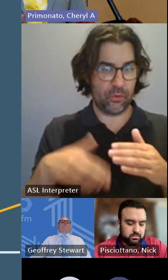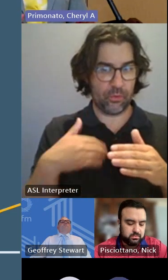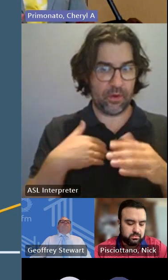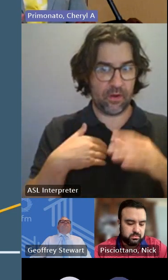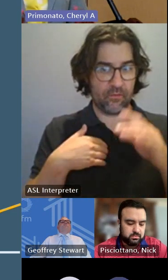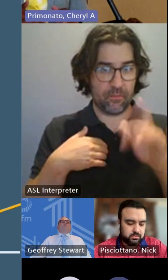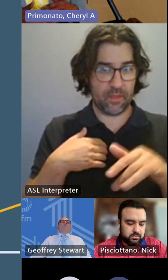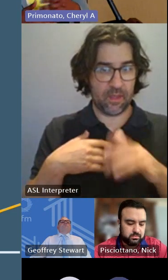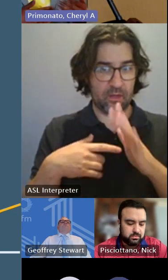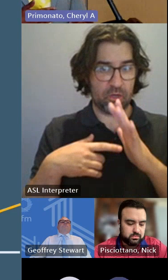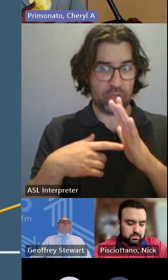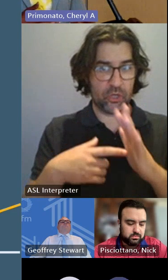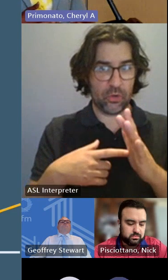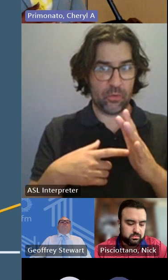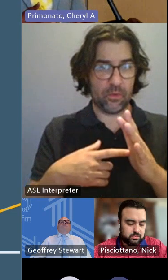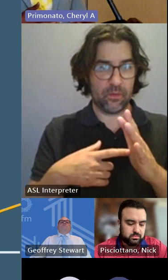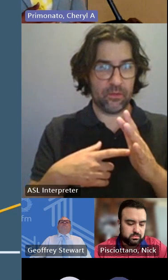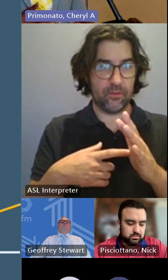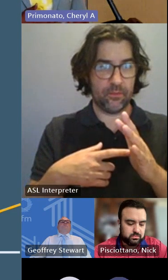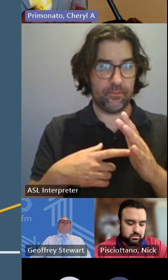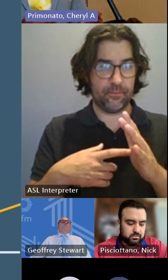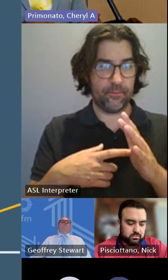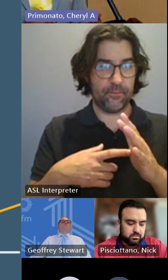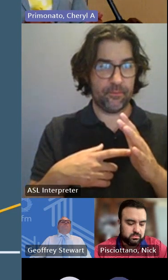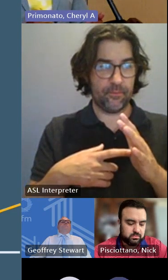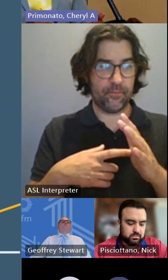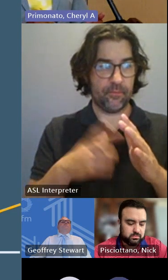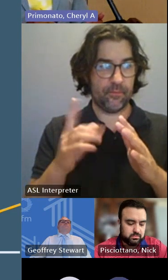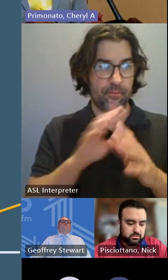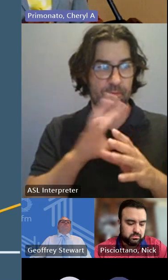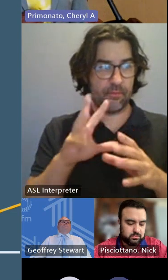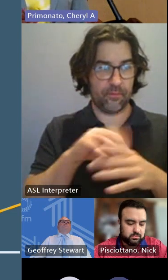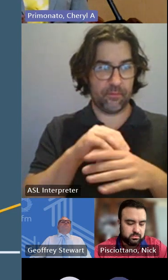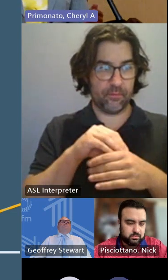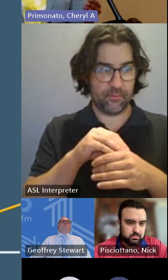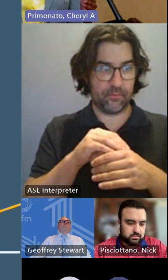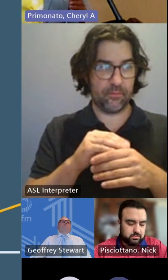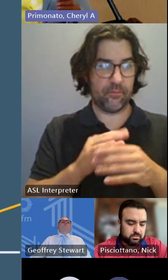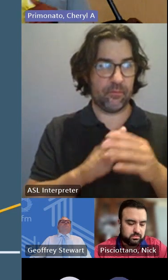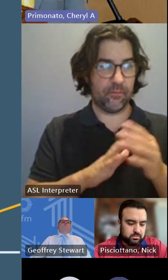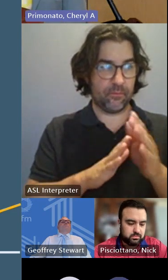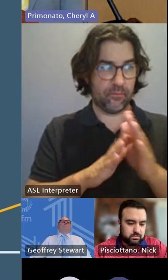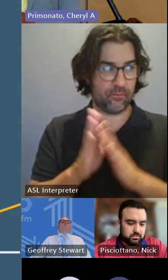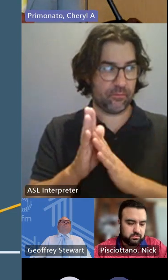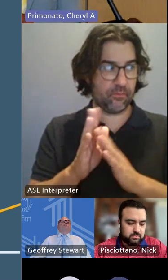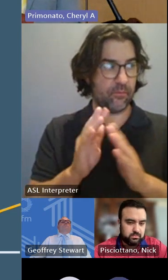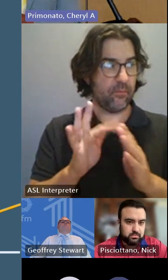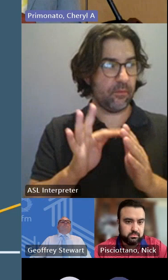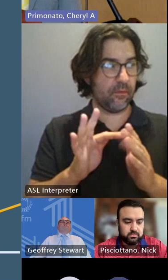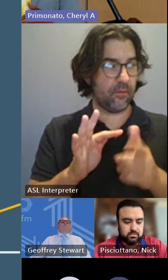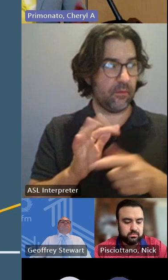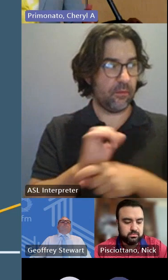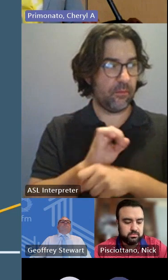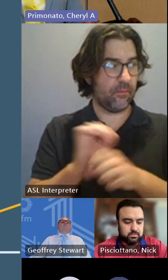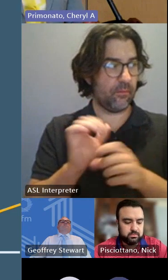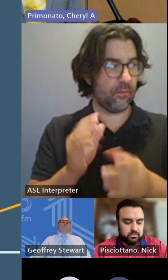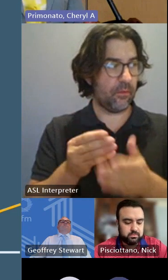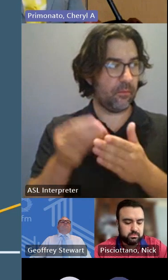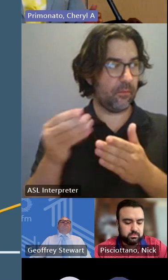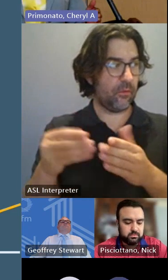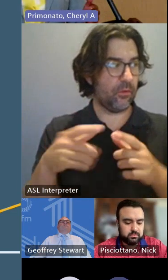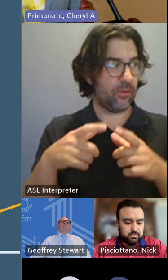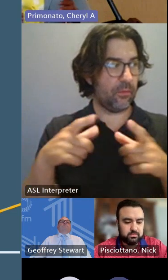that showing just how frequently the participants rode. Whenever the employer purchases passes